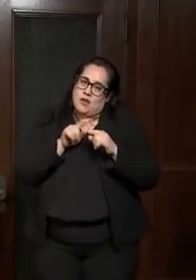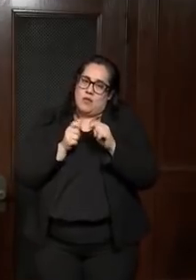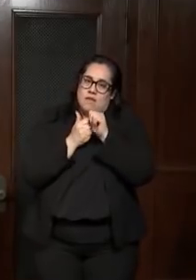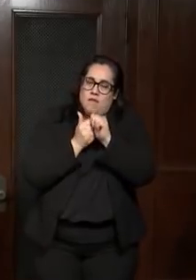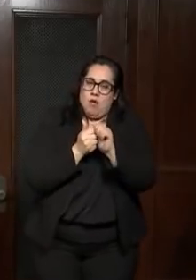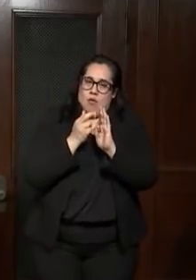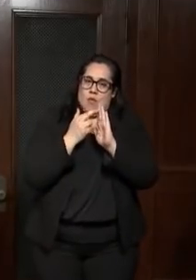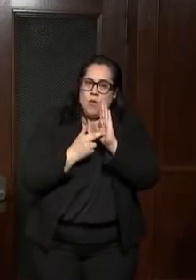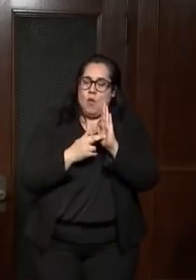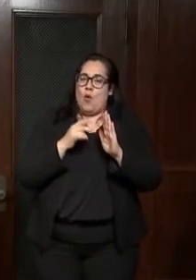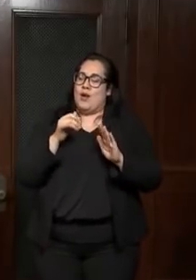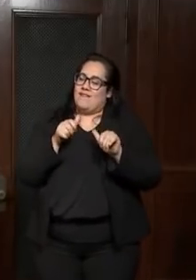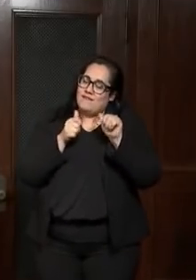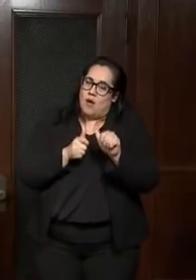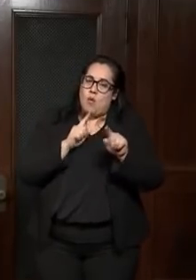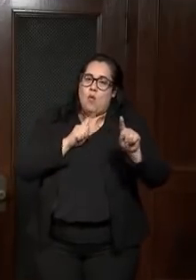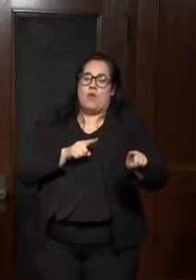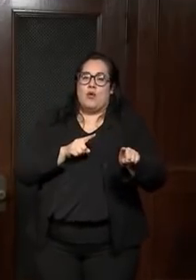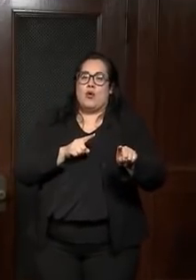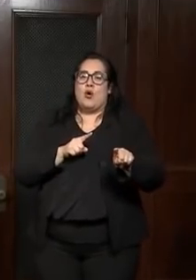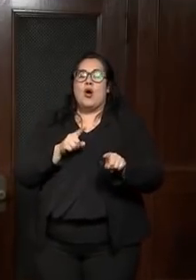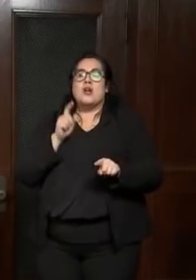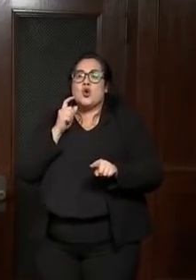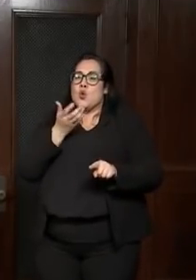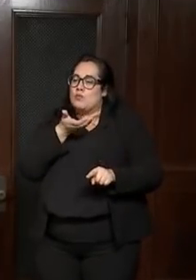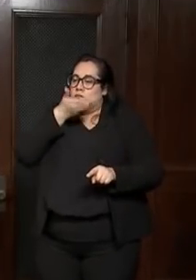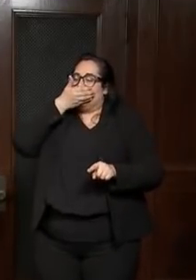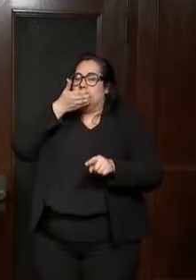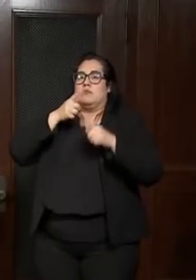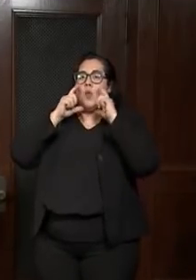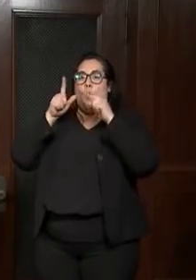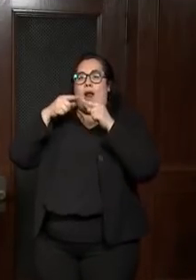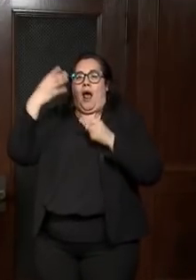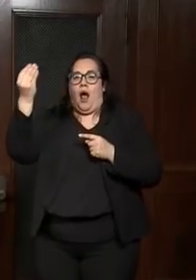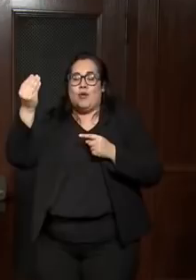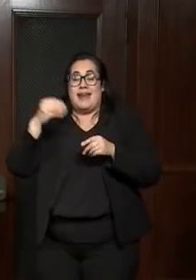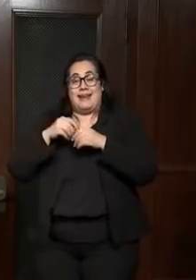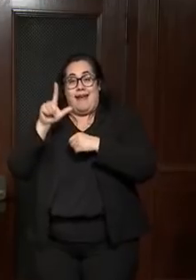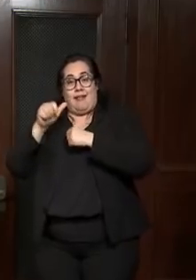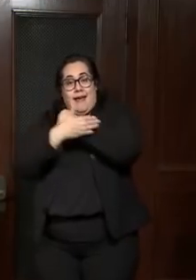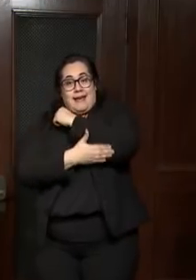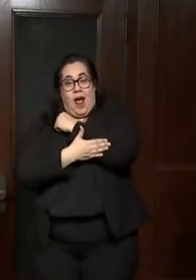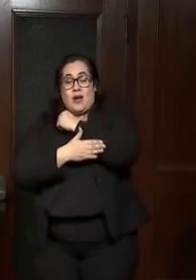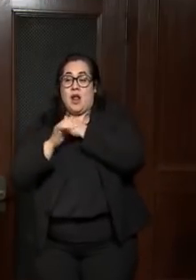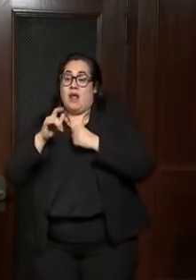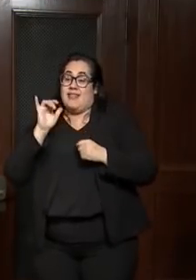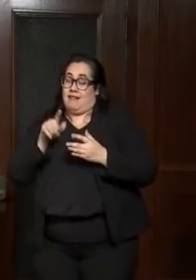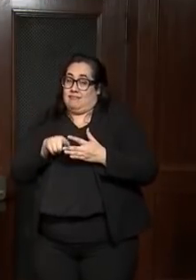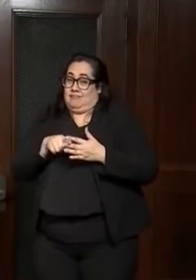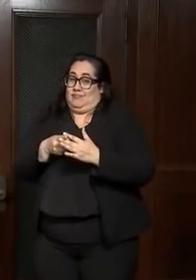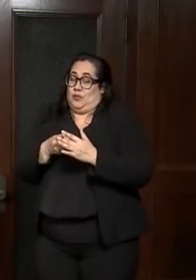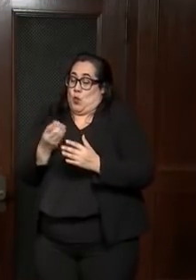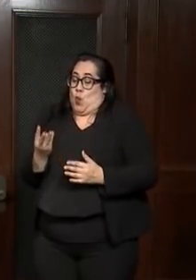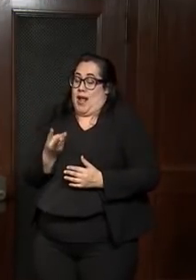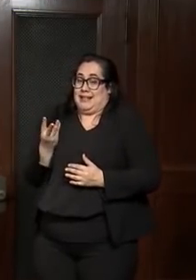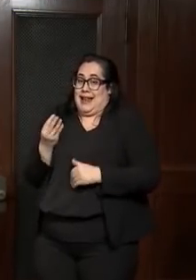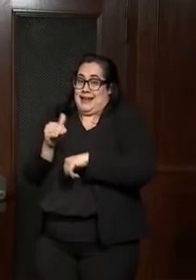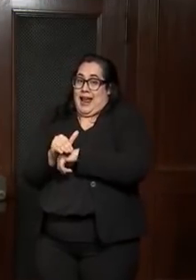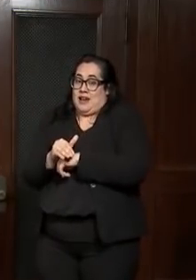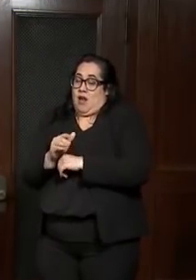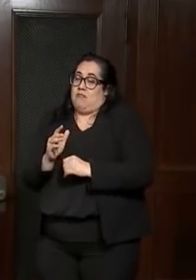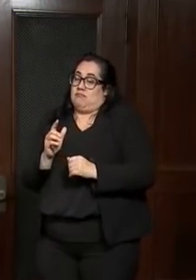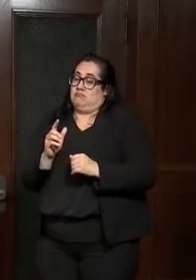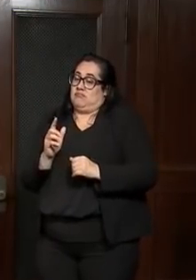things, to adhere to the orders, to wear facial coverings when you're out. In LA County, those go into effect on Wednesday night